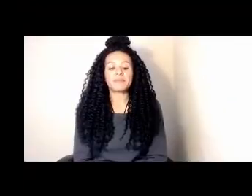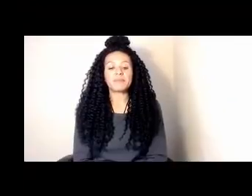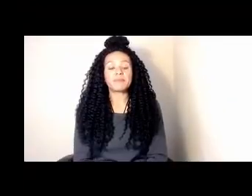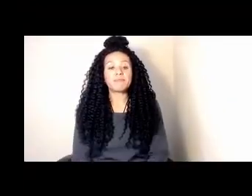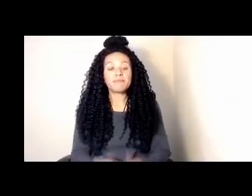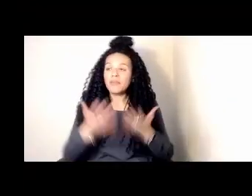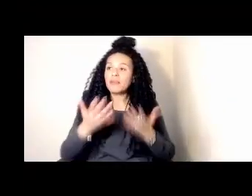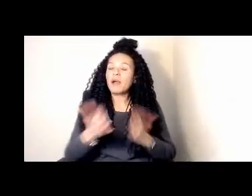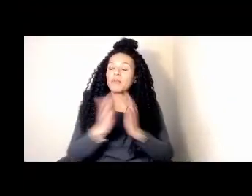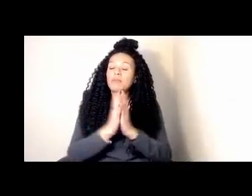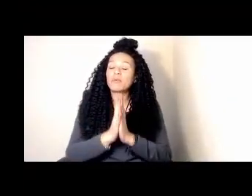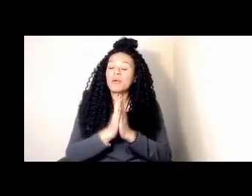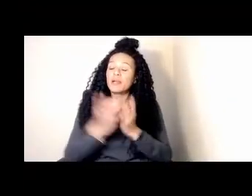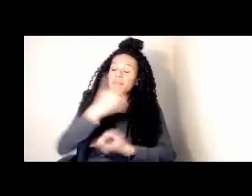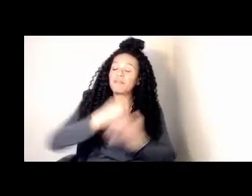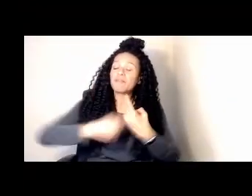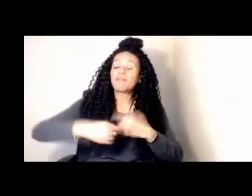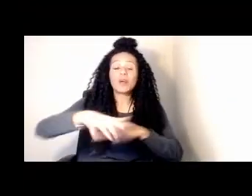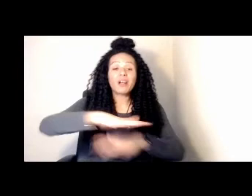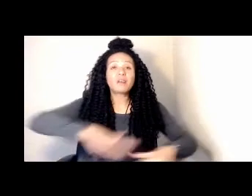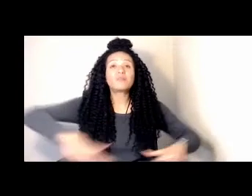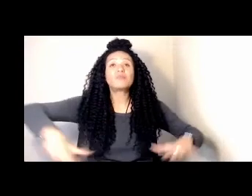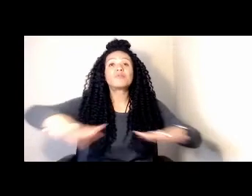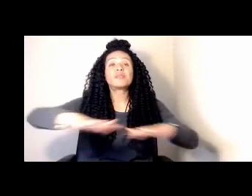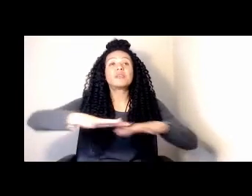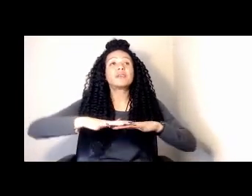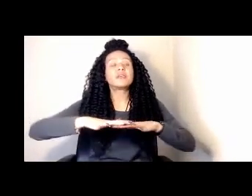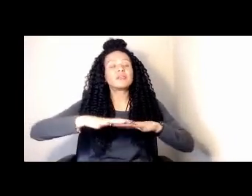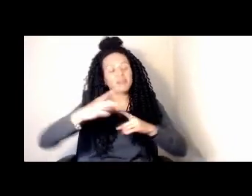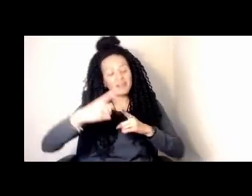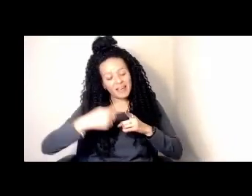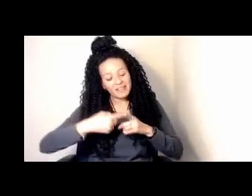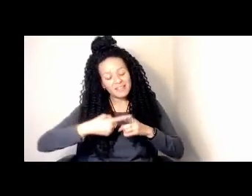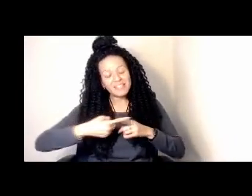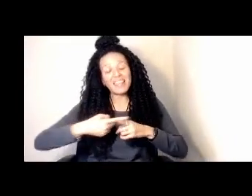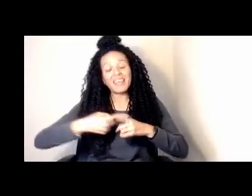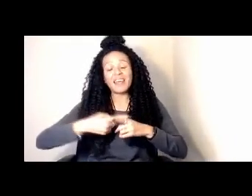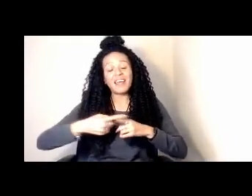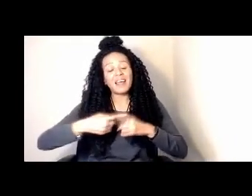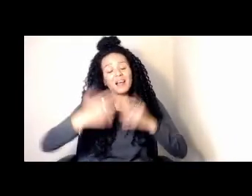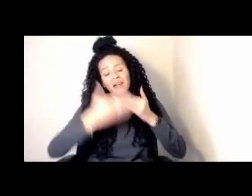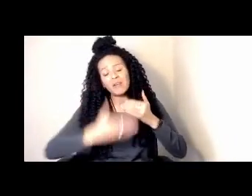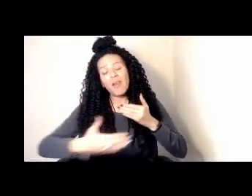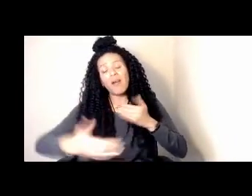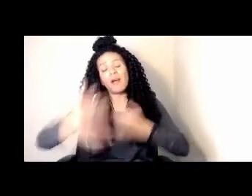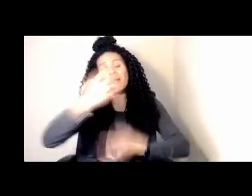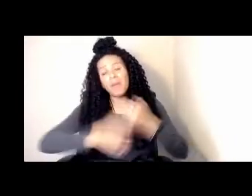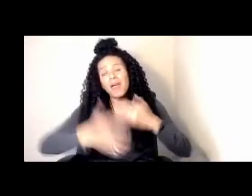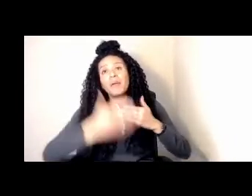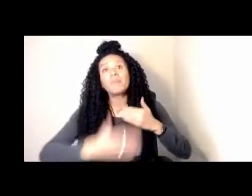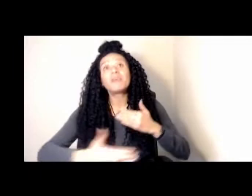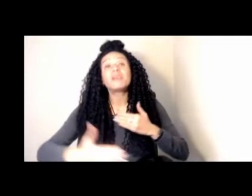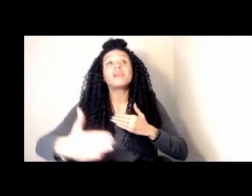Now pray we for a country that England long